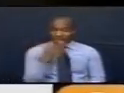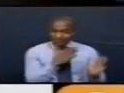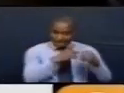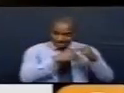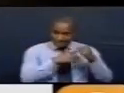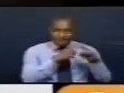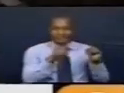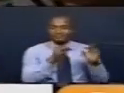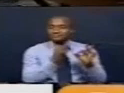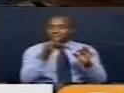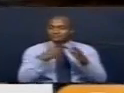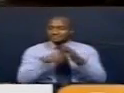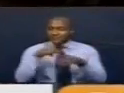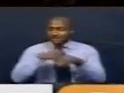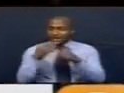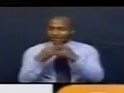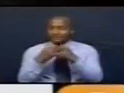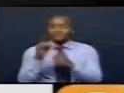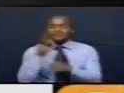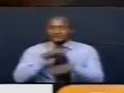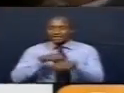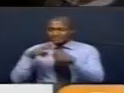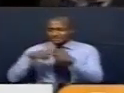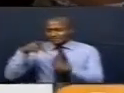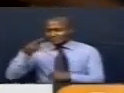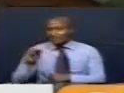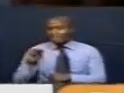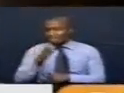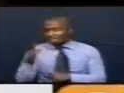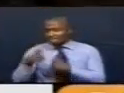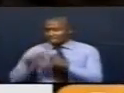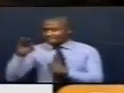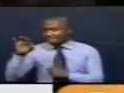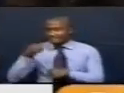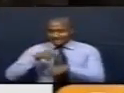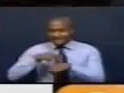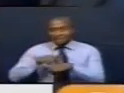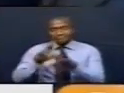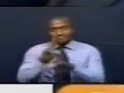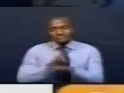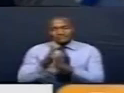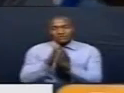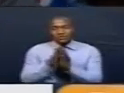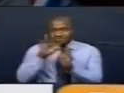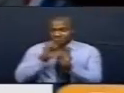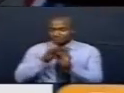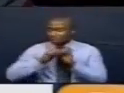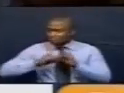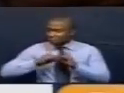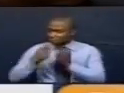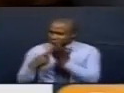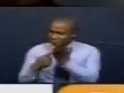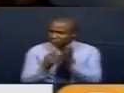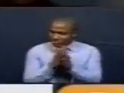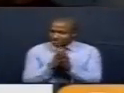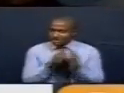started at 8 a.m., and they finished at about 7 p.m. to 7:30. A bit of time was spent with the polling officials discussing with the agents how they are